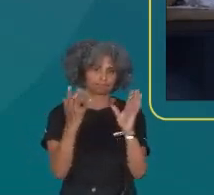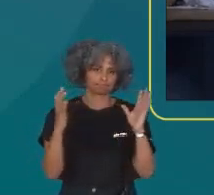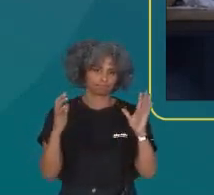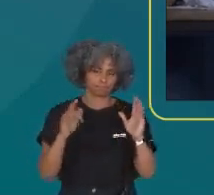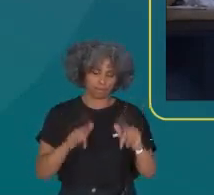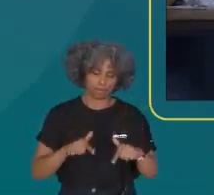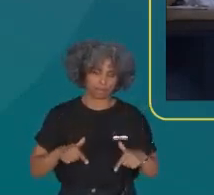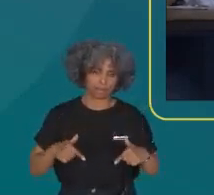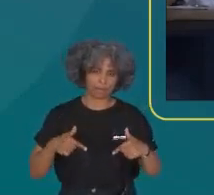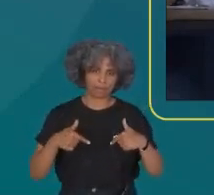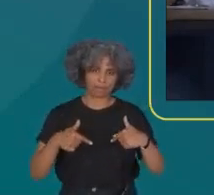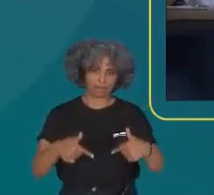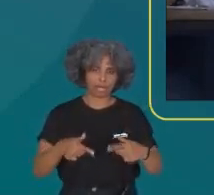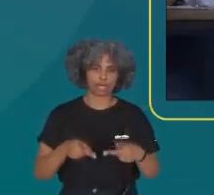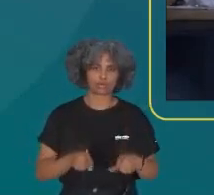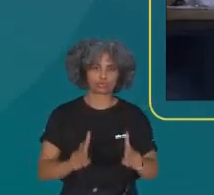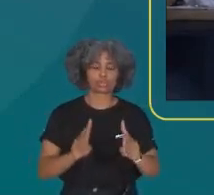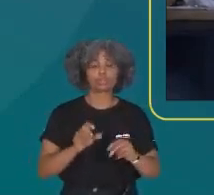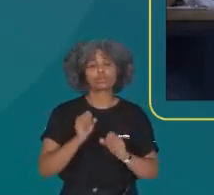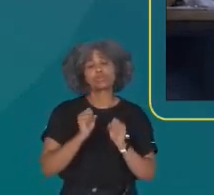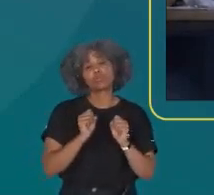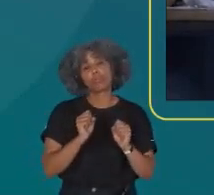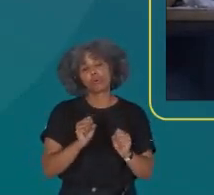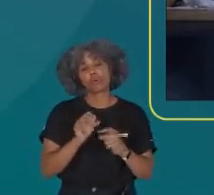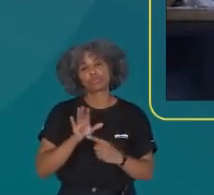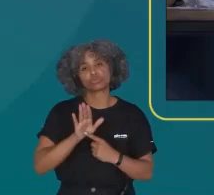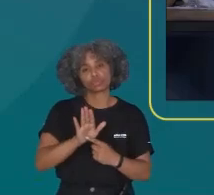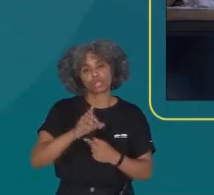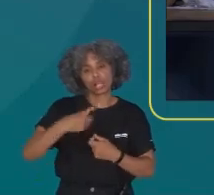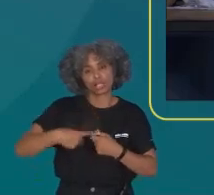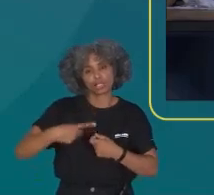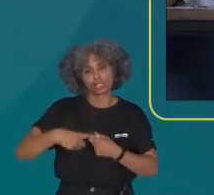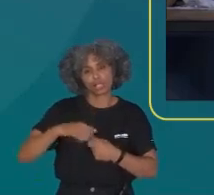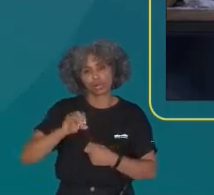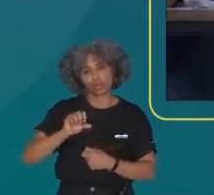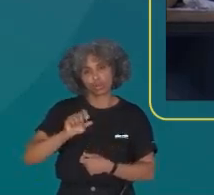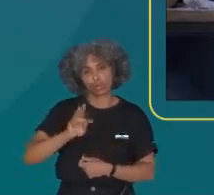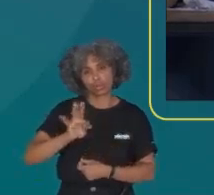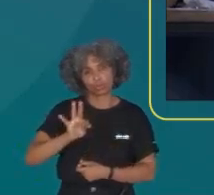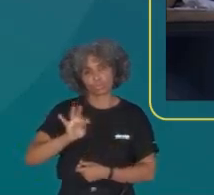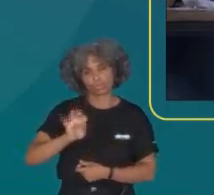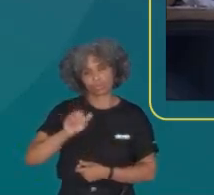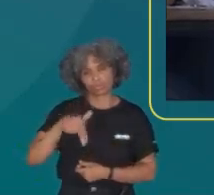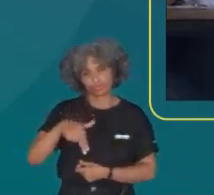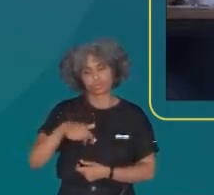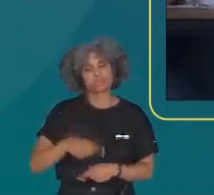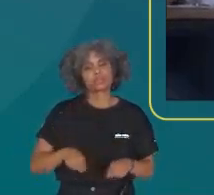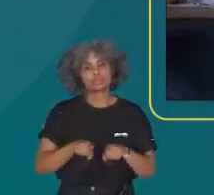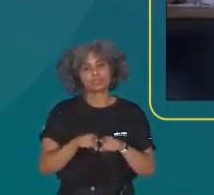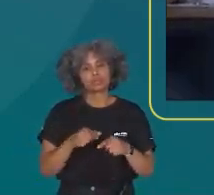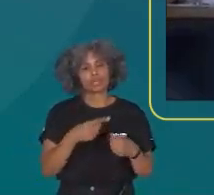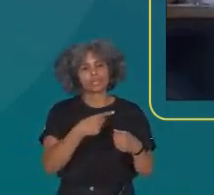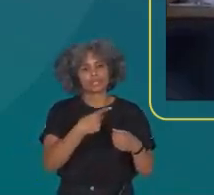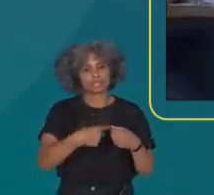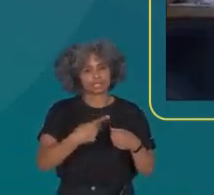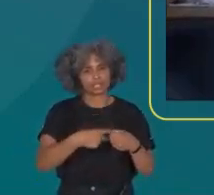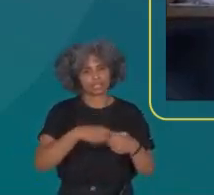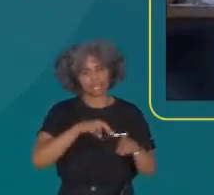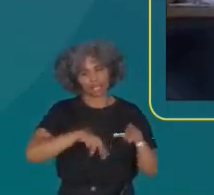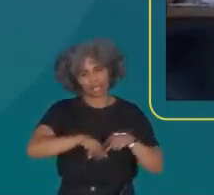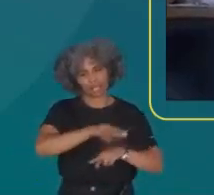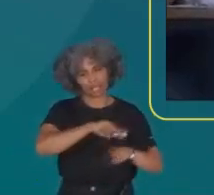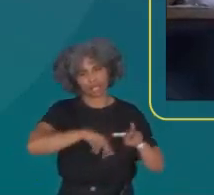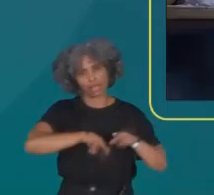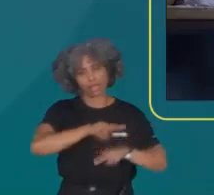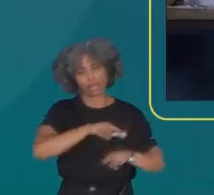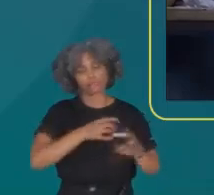why other cities should also join? And if I may just say, you will be happy as a Cities with Nature city to know that